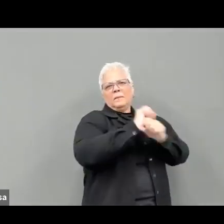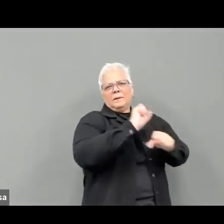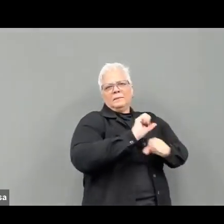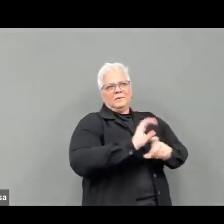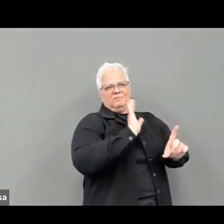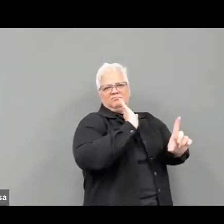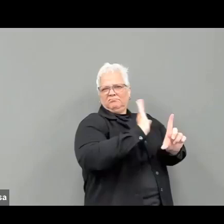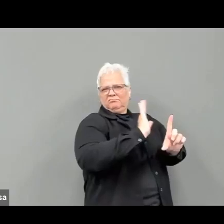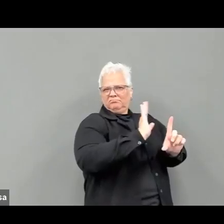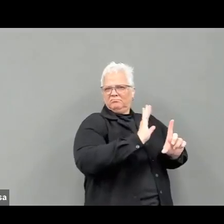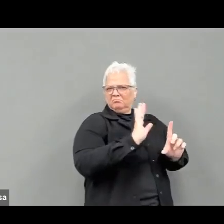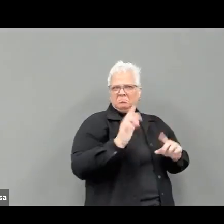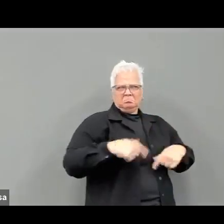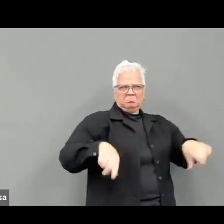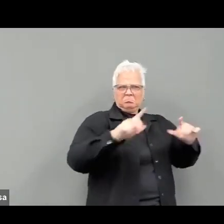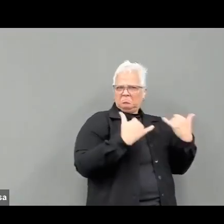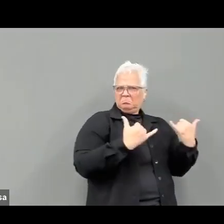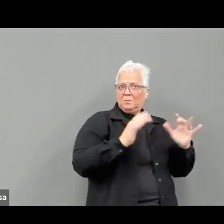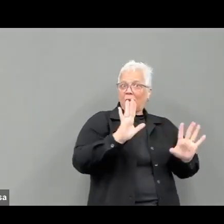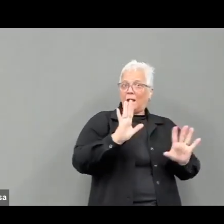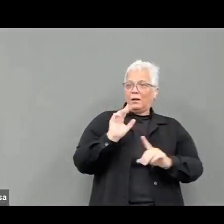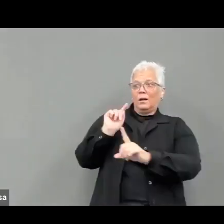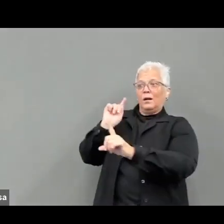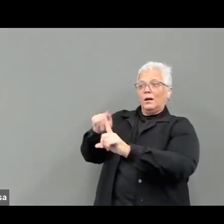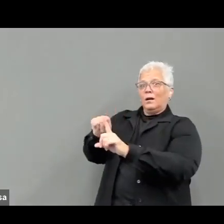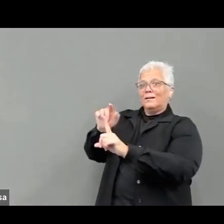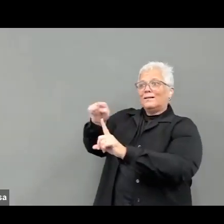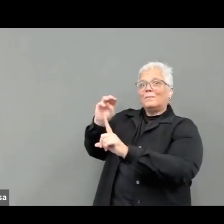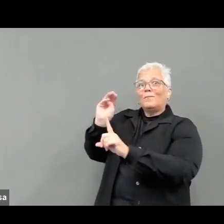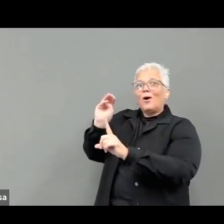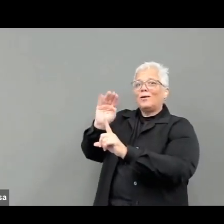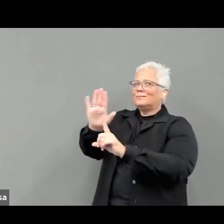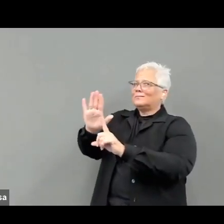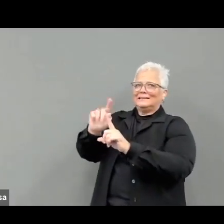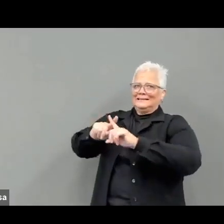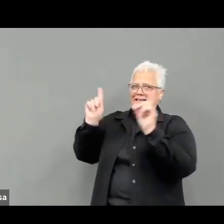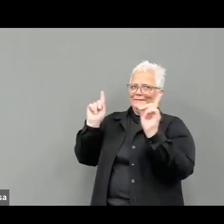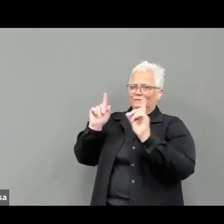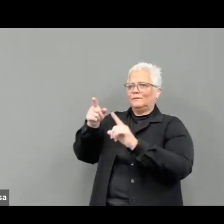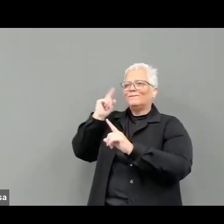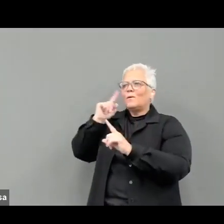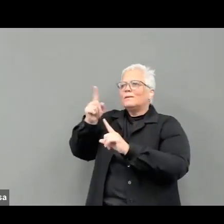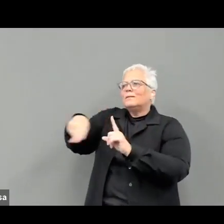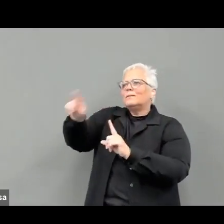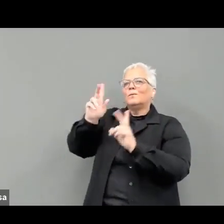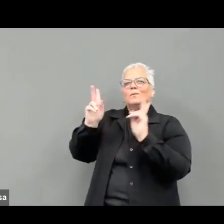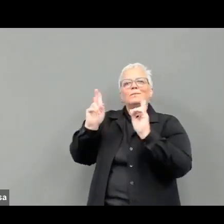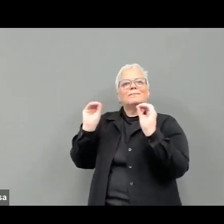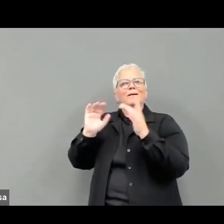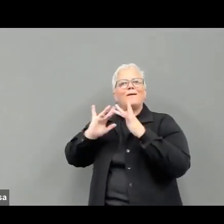who are eligible and get them into Morton for their vaccine.